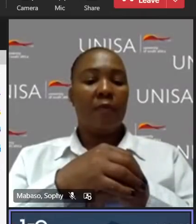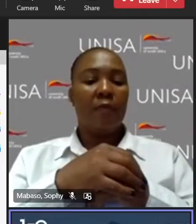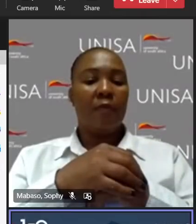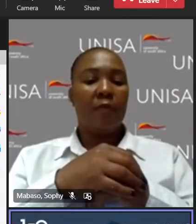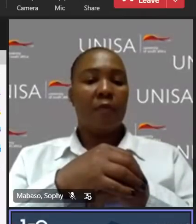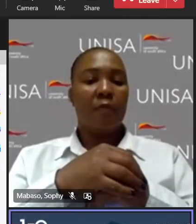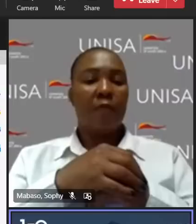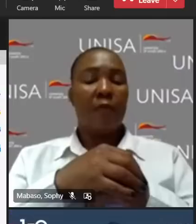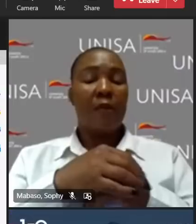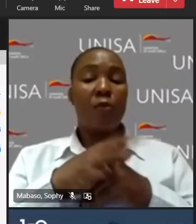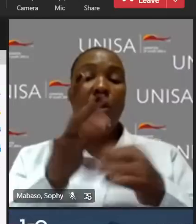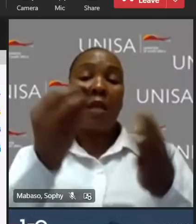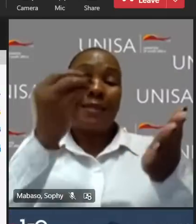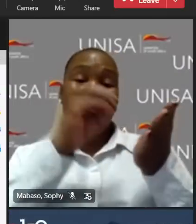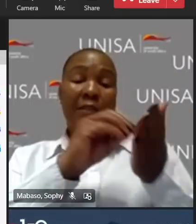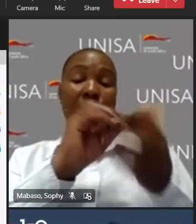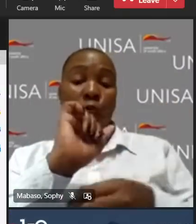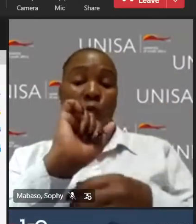modules.